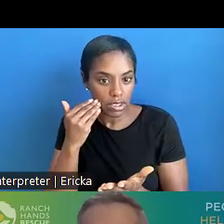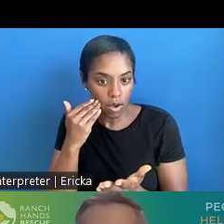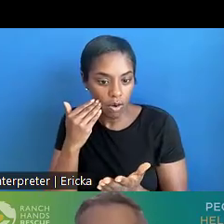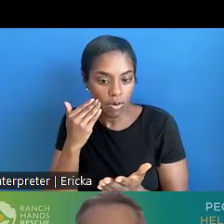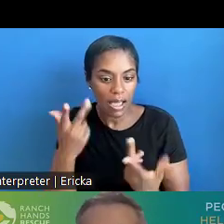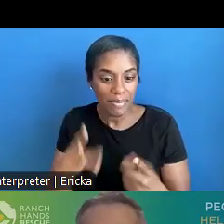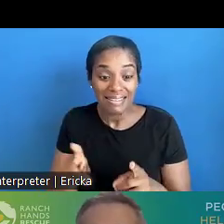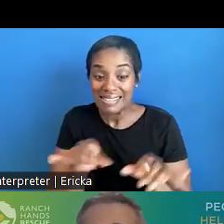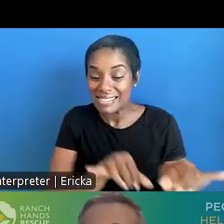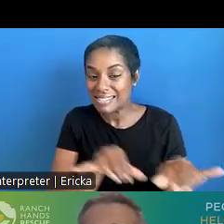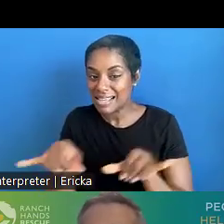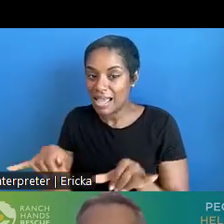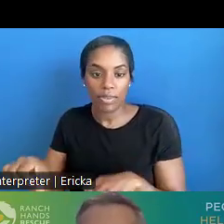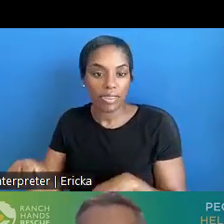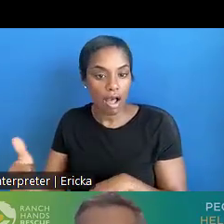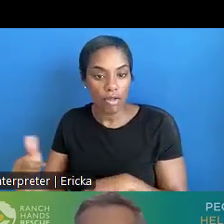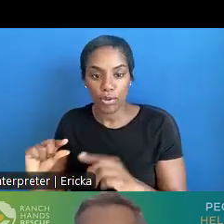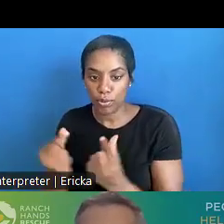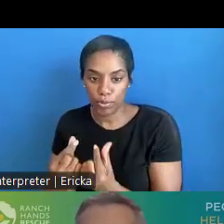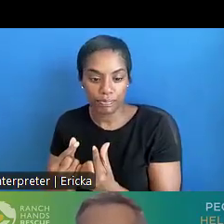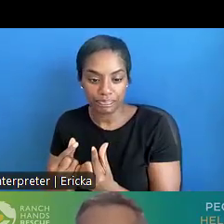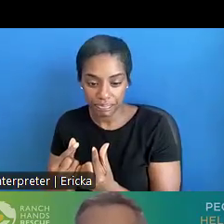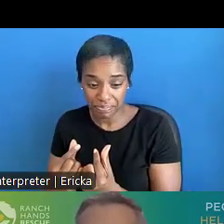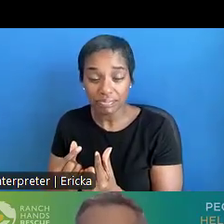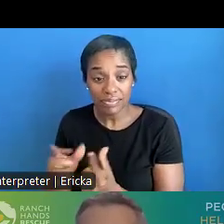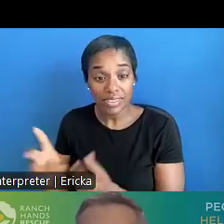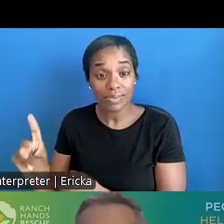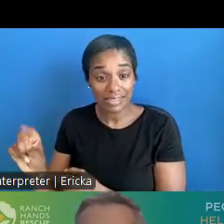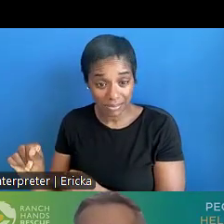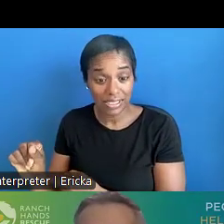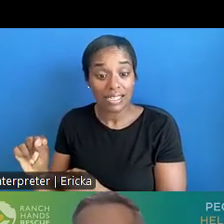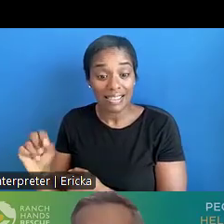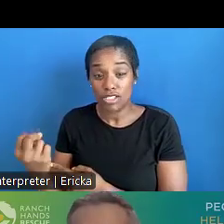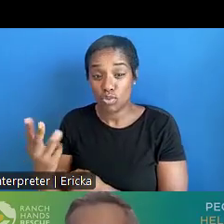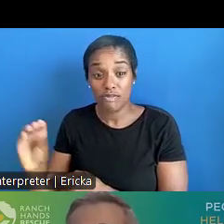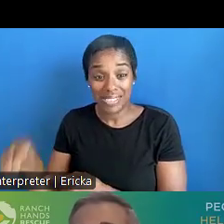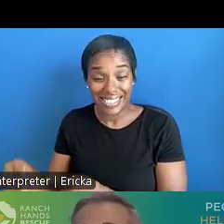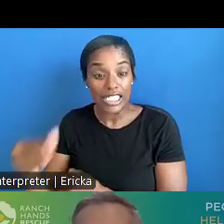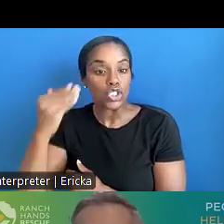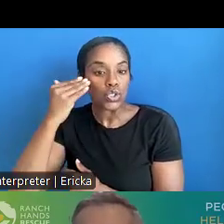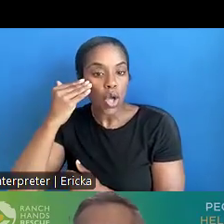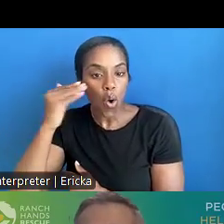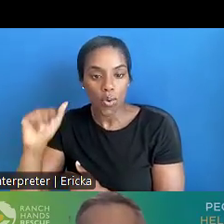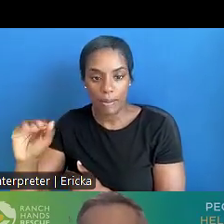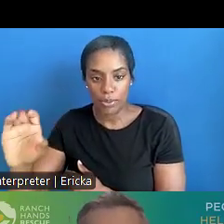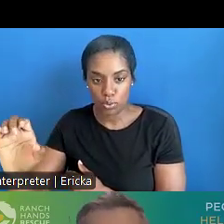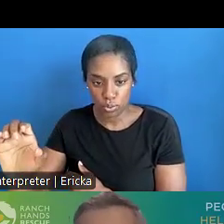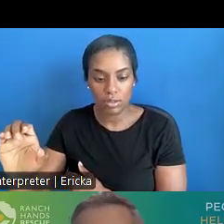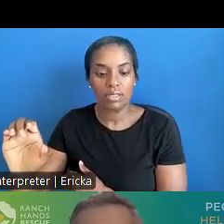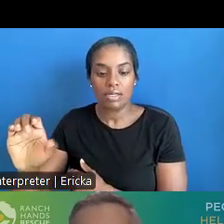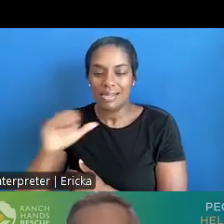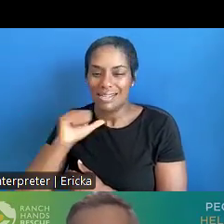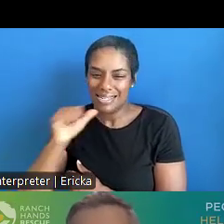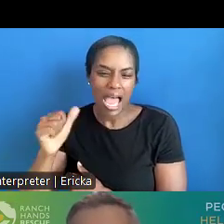physical disabilities group. This 12% is known trafficking, known abuse, not just projected